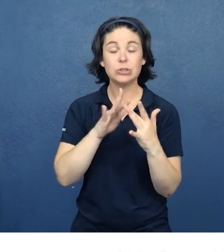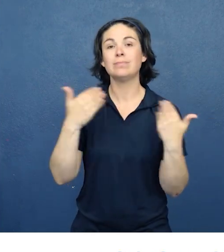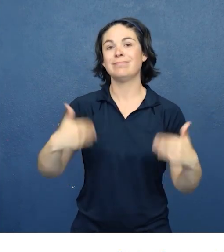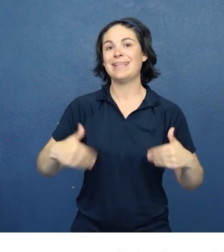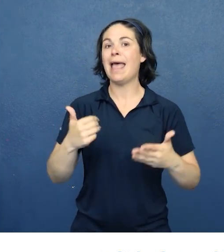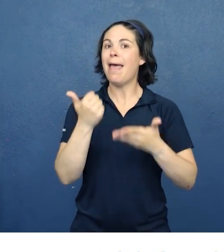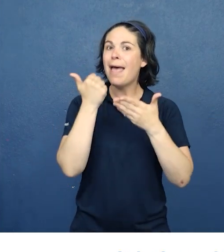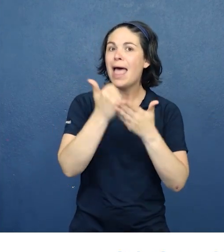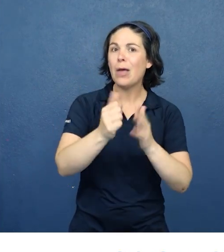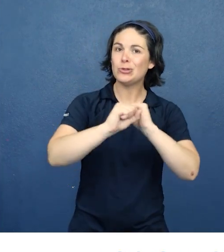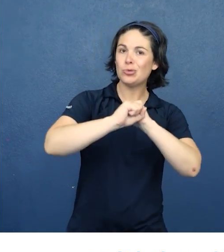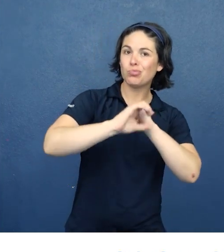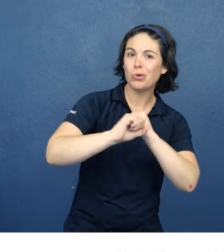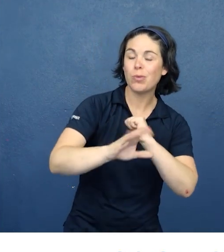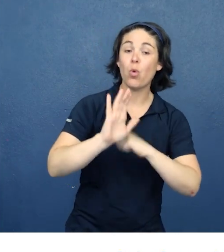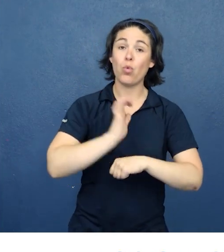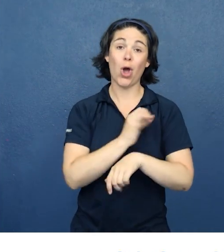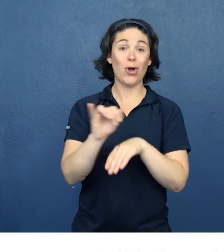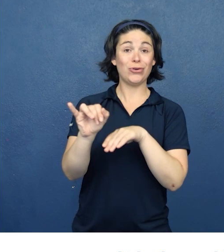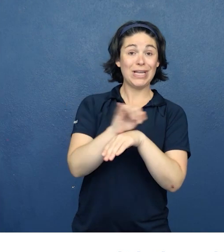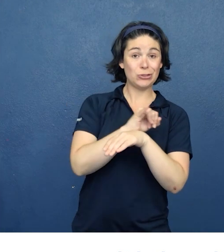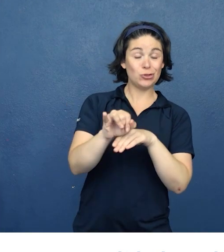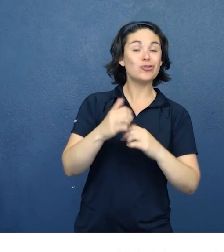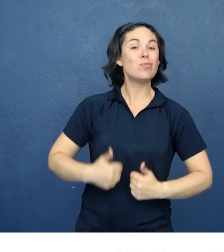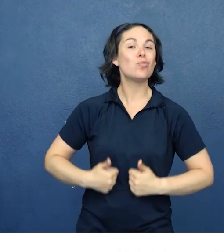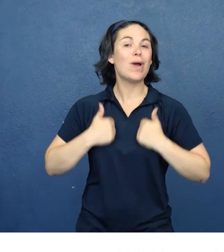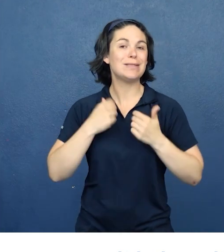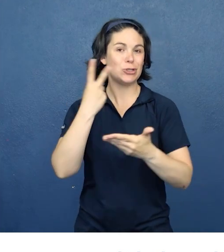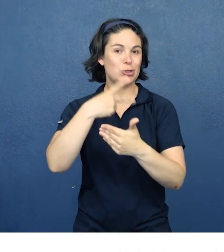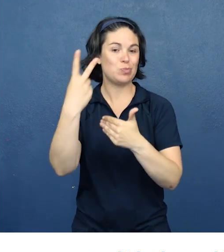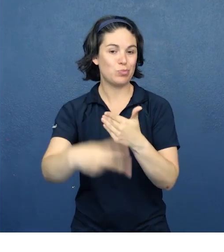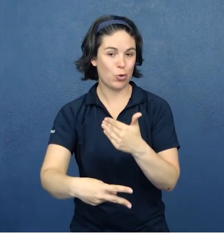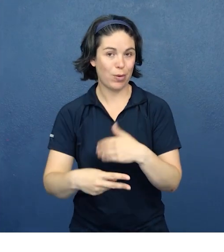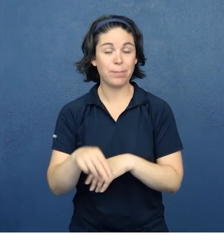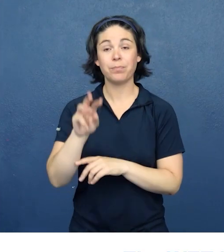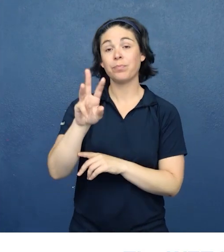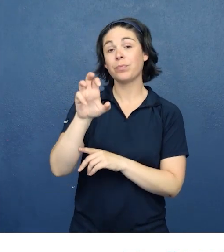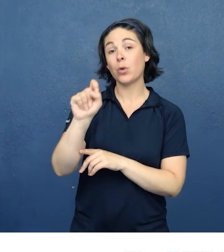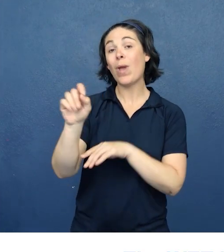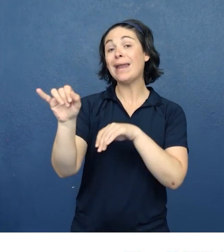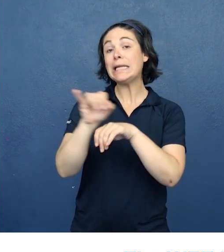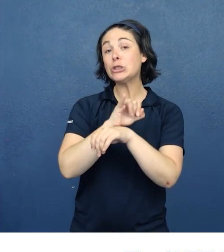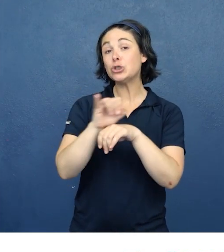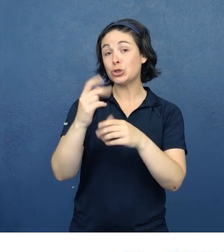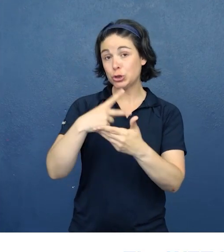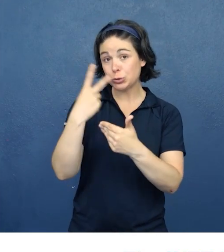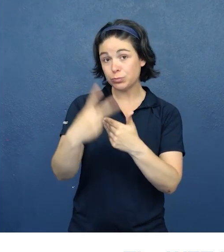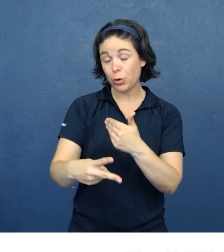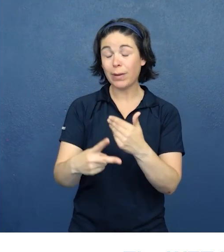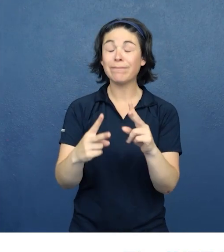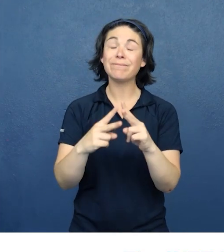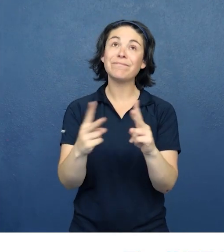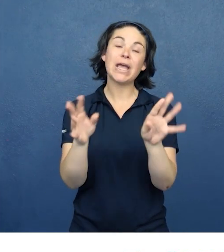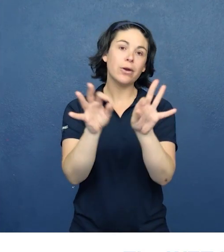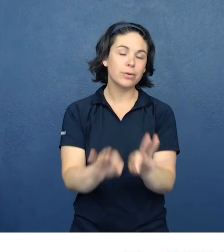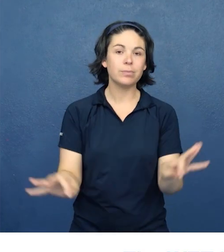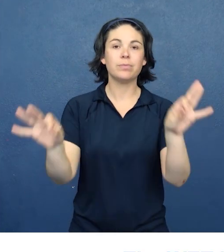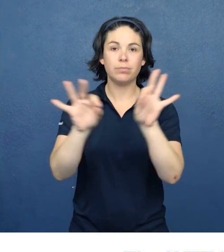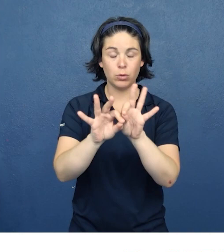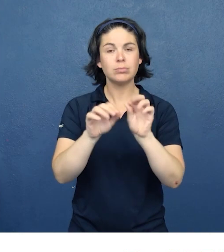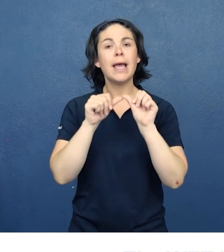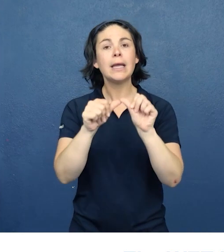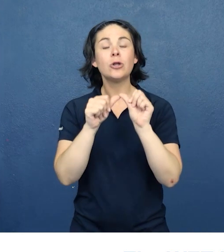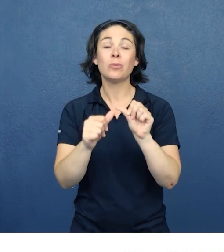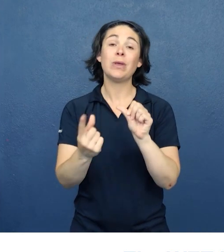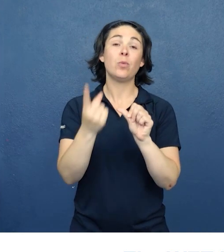the promoting of our internship and residency programs. The WET internship programs are super important and